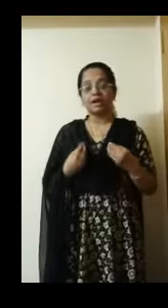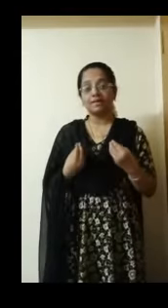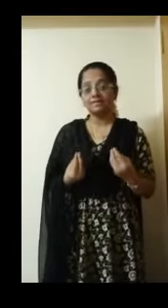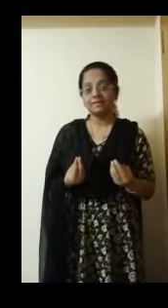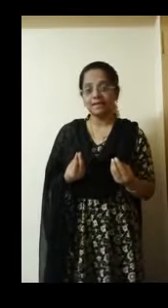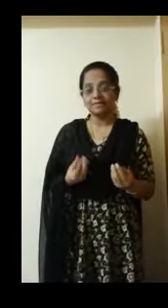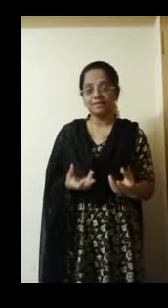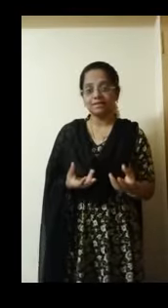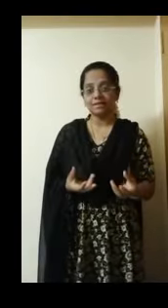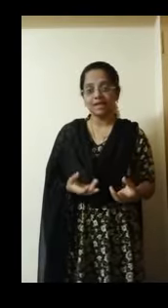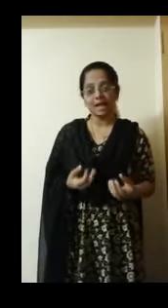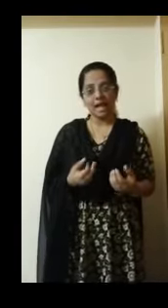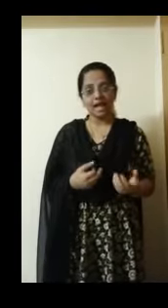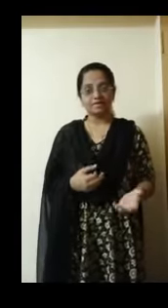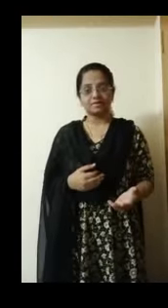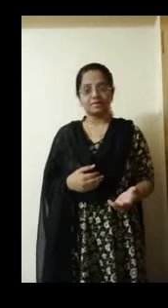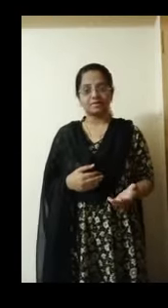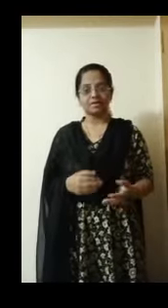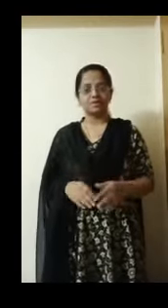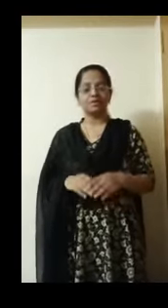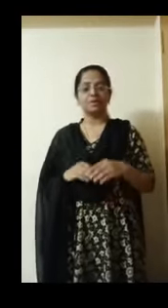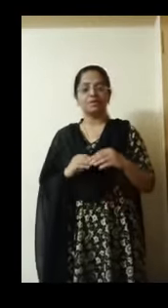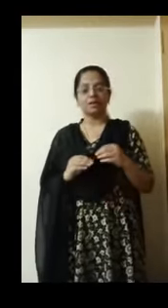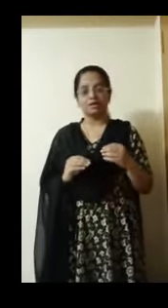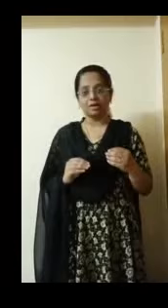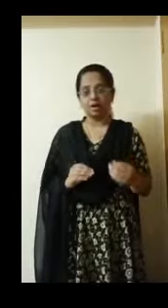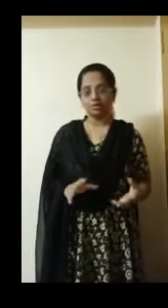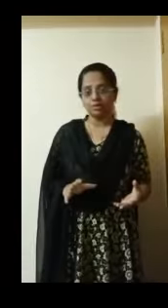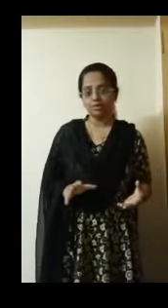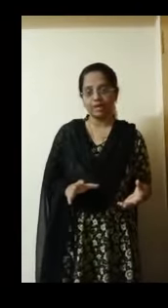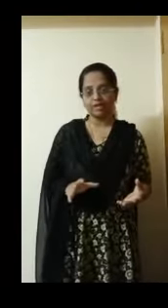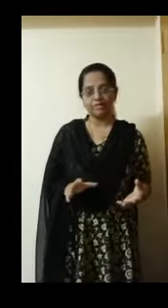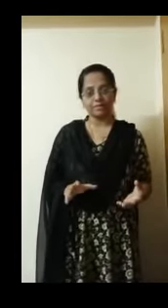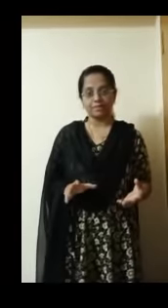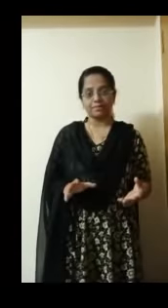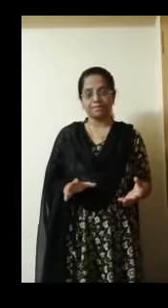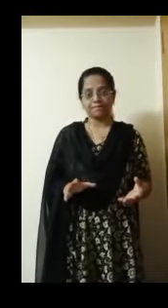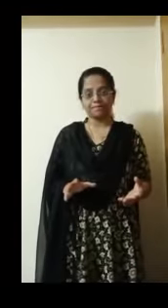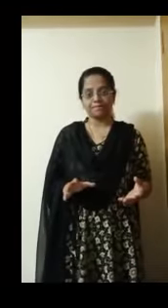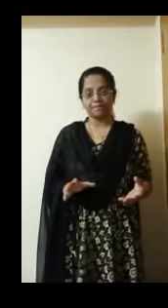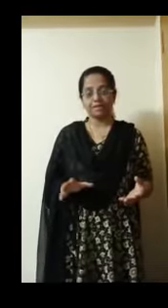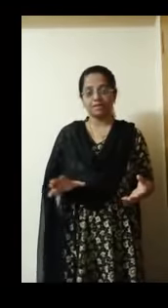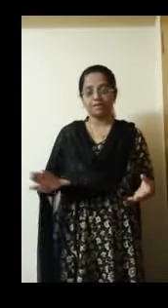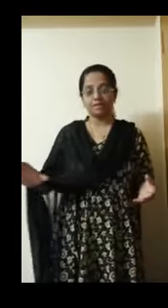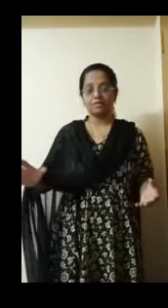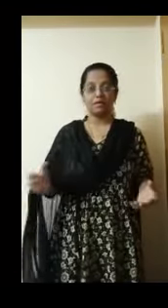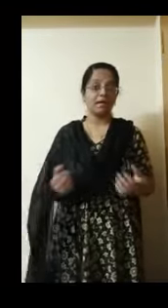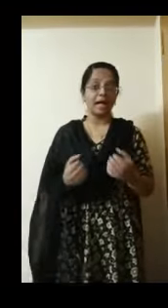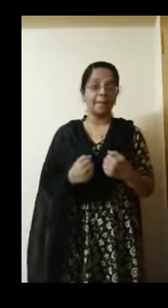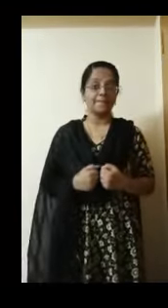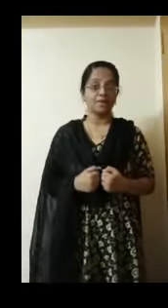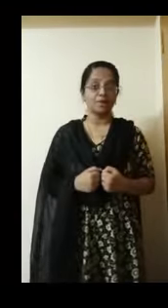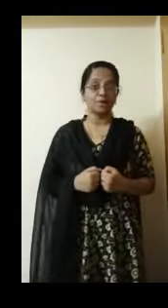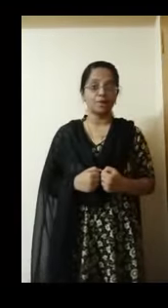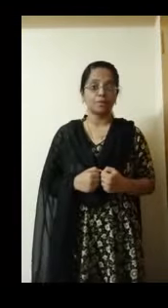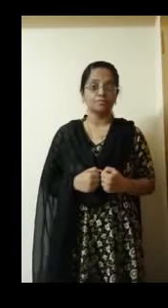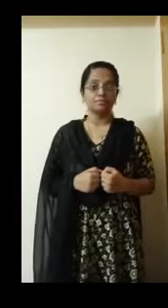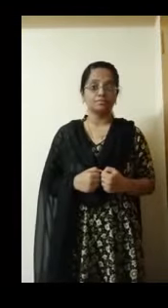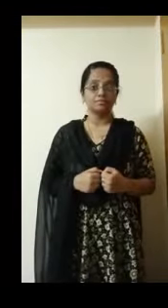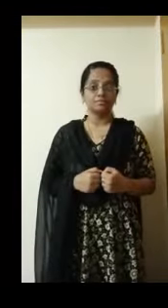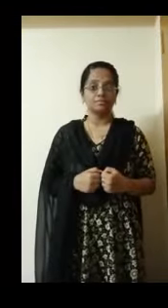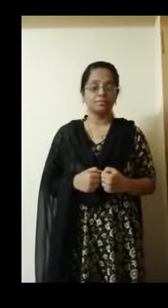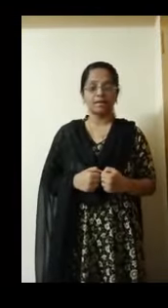their unselfish acts. They show their love to everyone. We feel happy at our